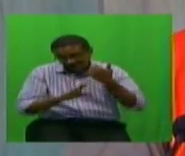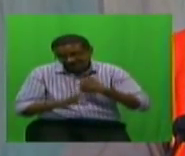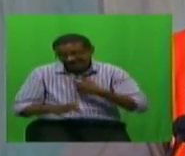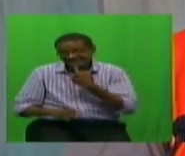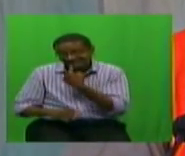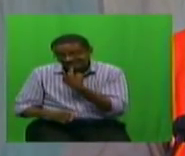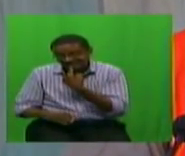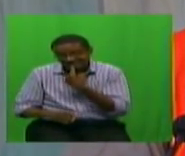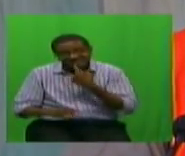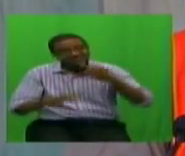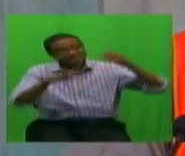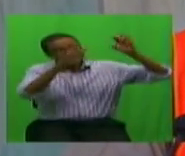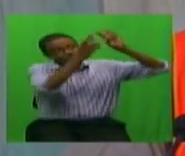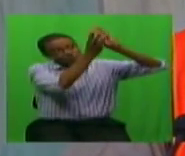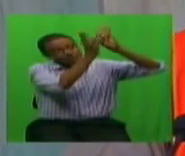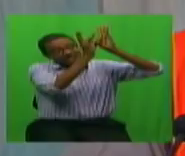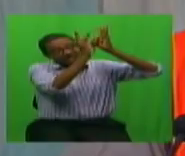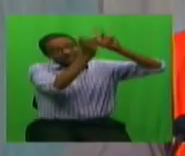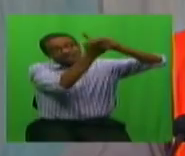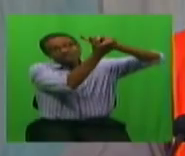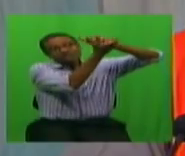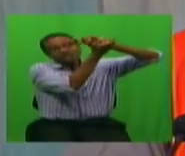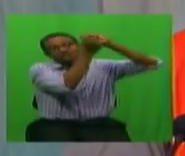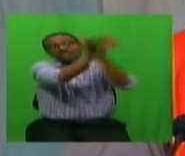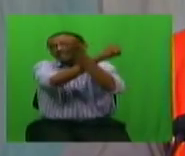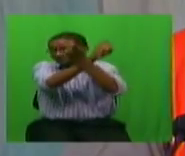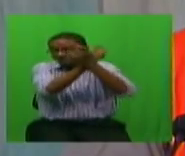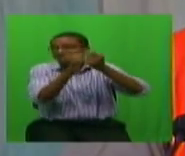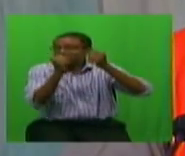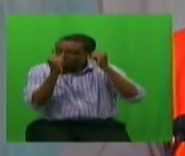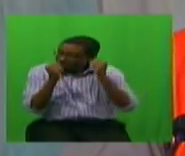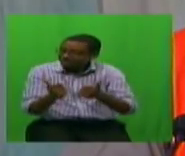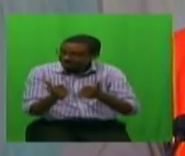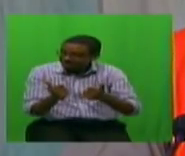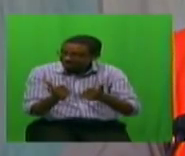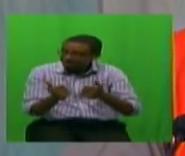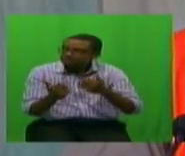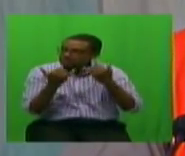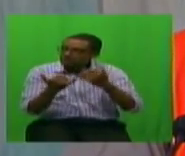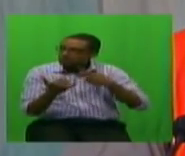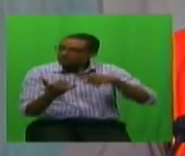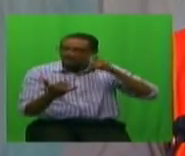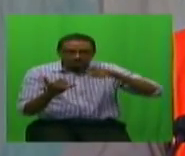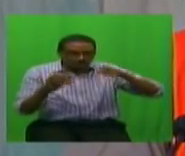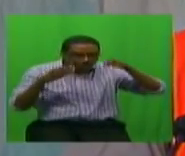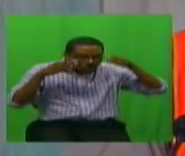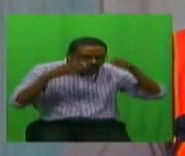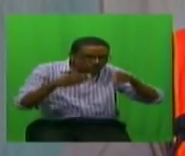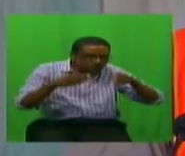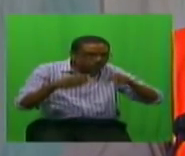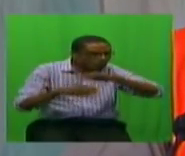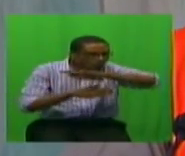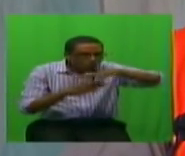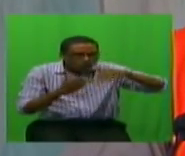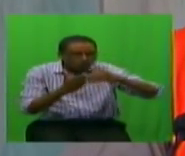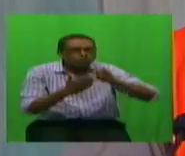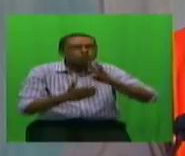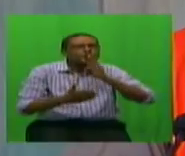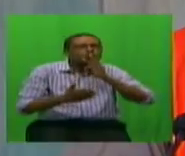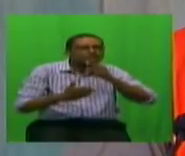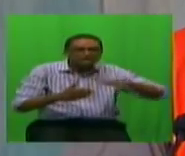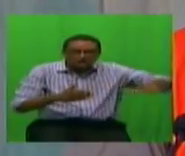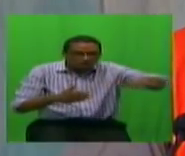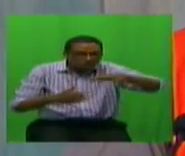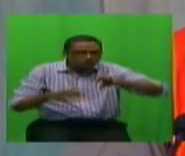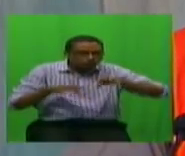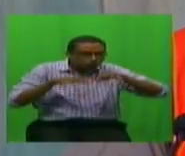so much that we have to put a lot more emphasis on our water courses and our drainage system.